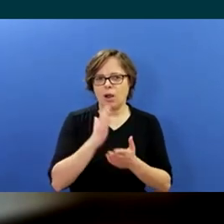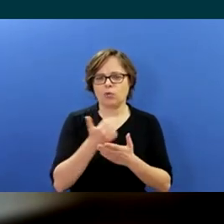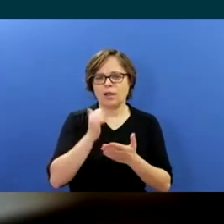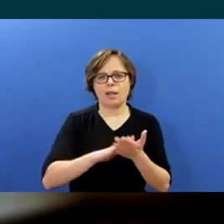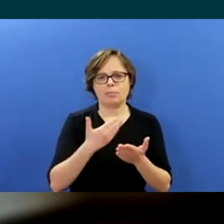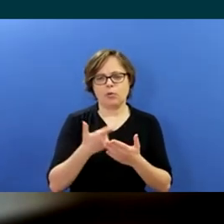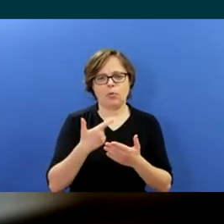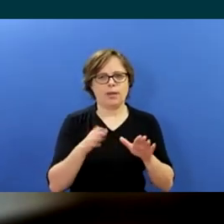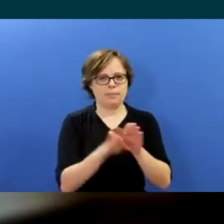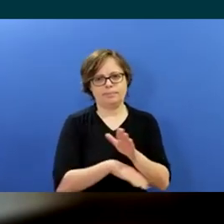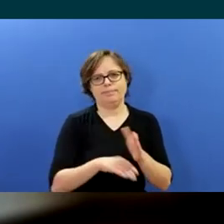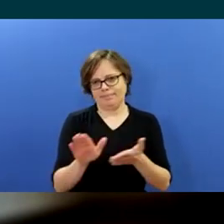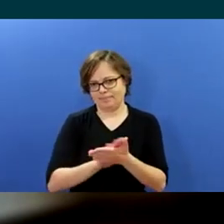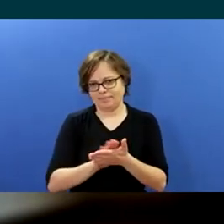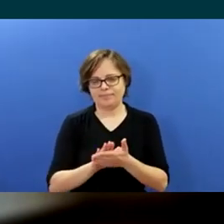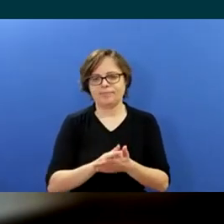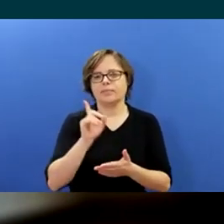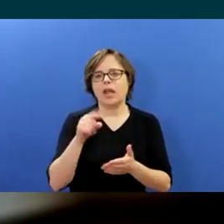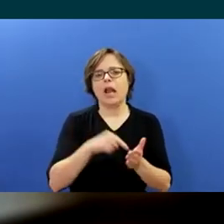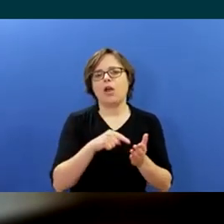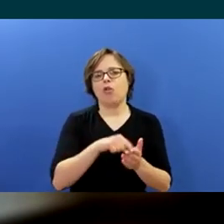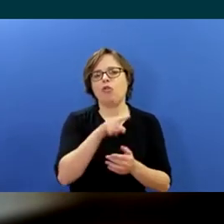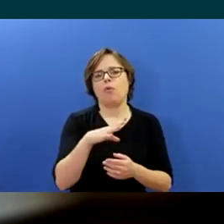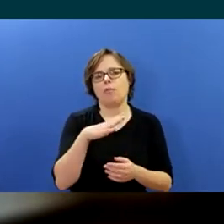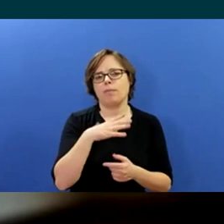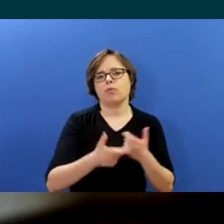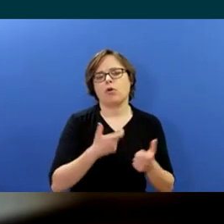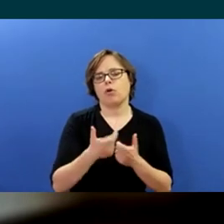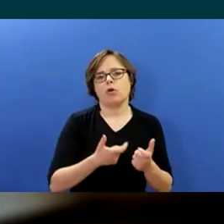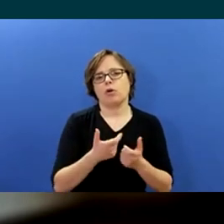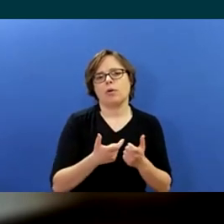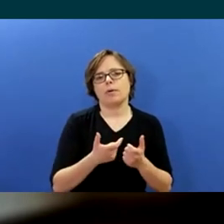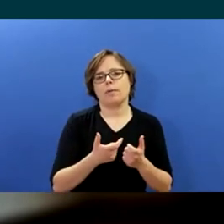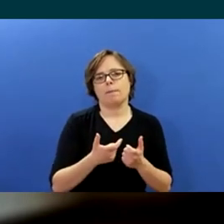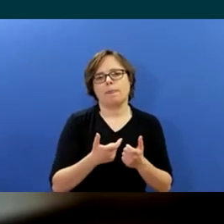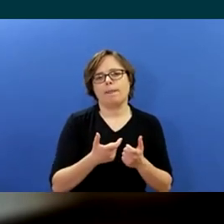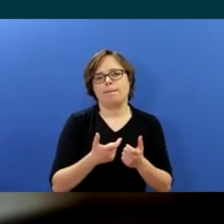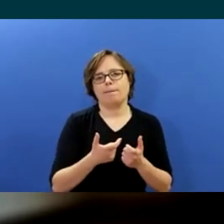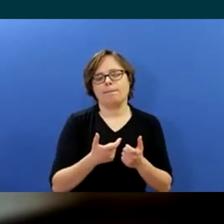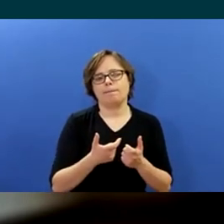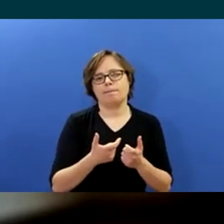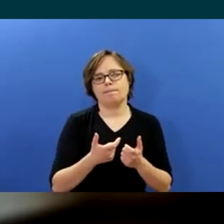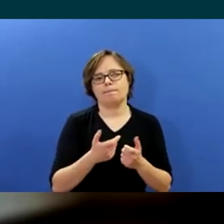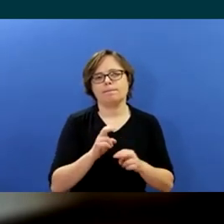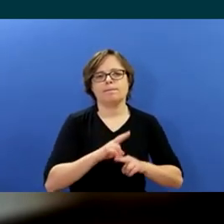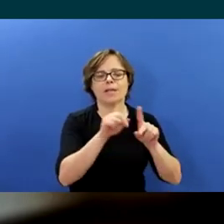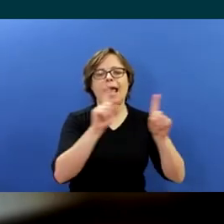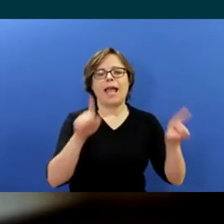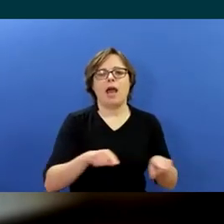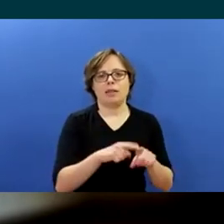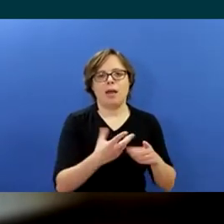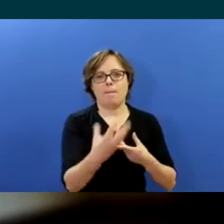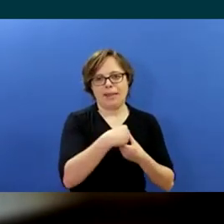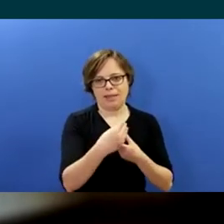this is what we did in the participation charter. We asked what is